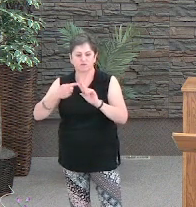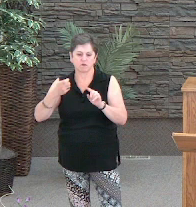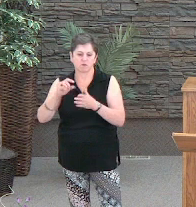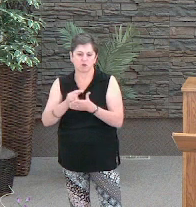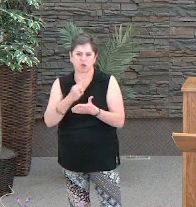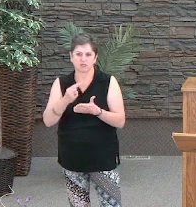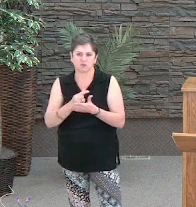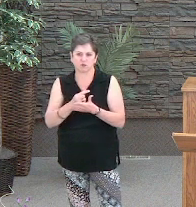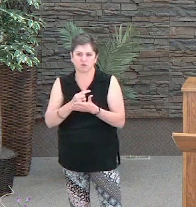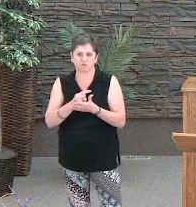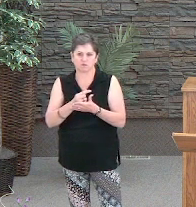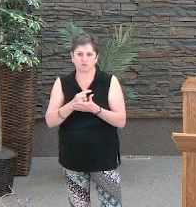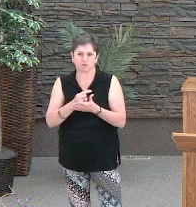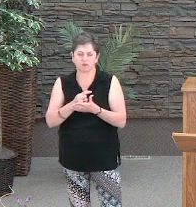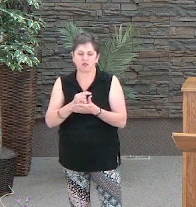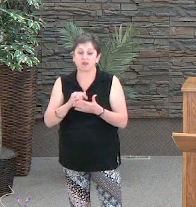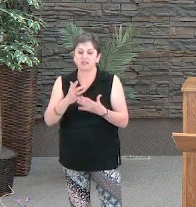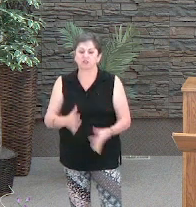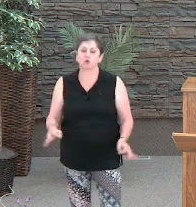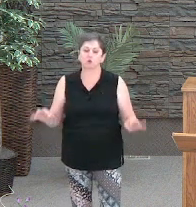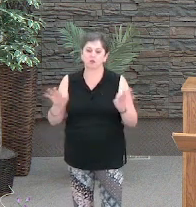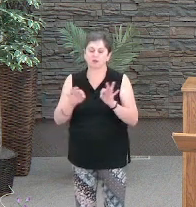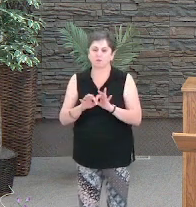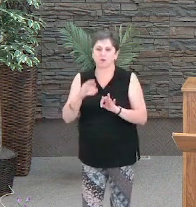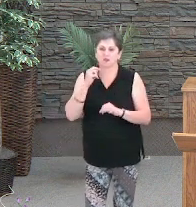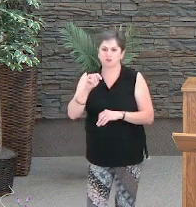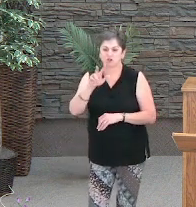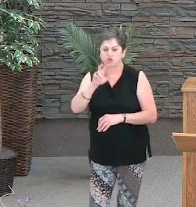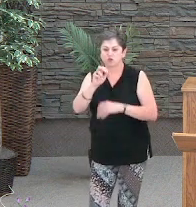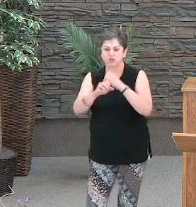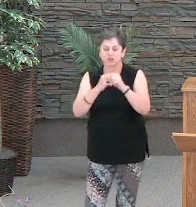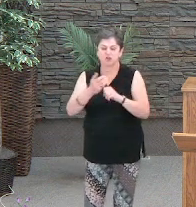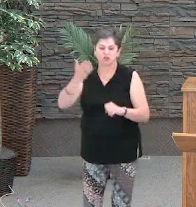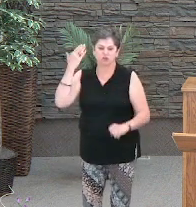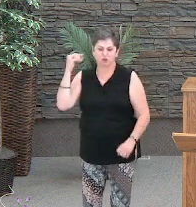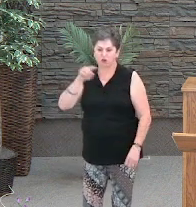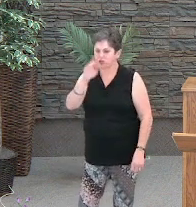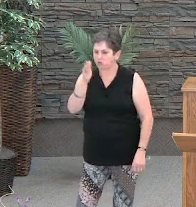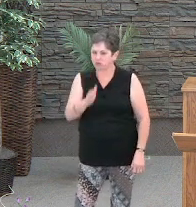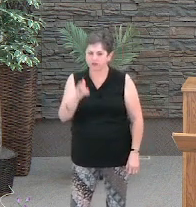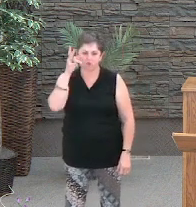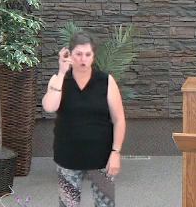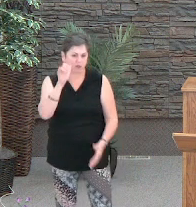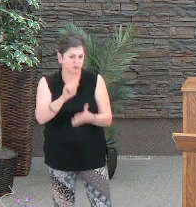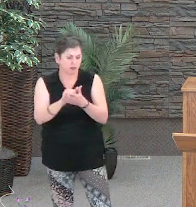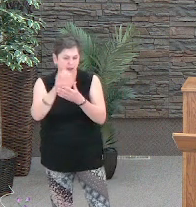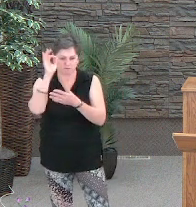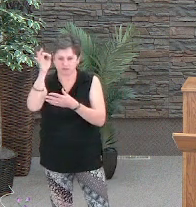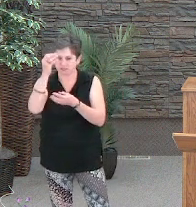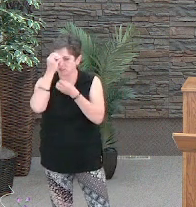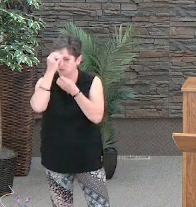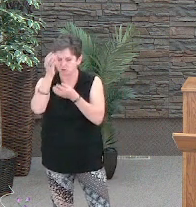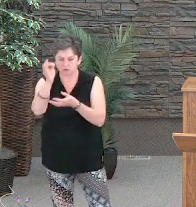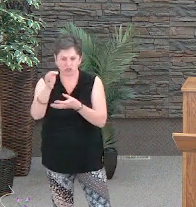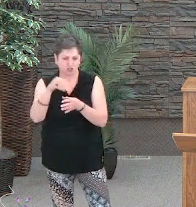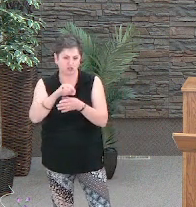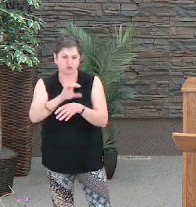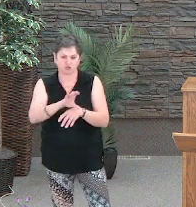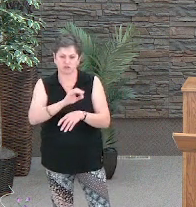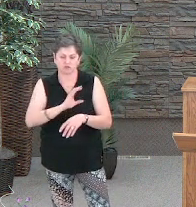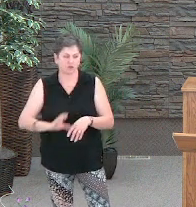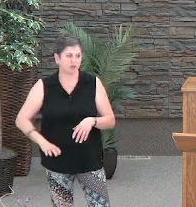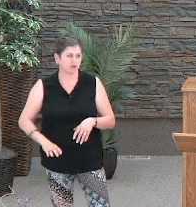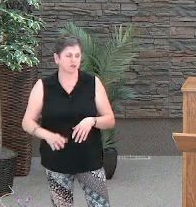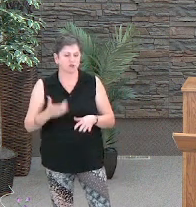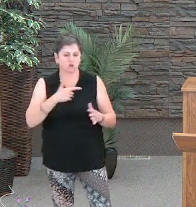gospel. And that is so significant because 30 years ago, you never would have heard that message preached in Churches of Christ.